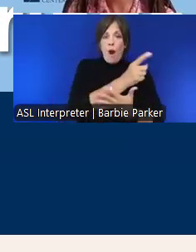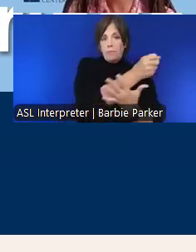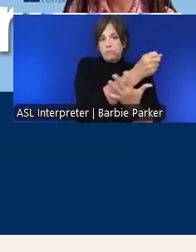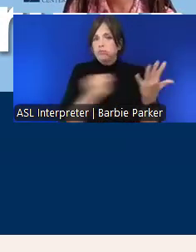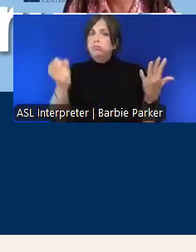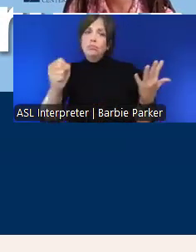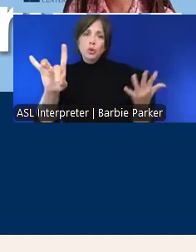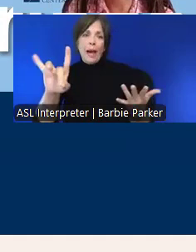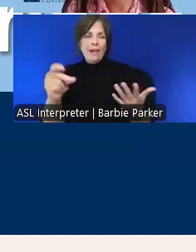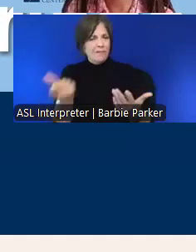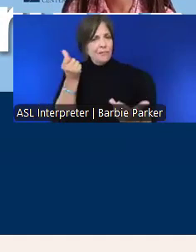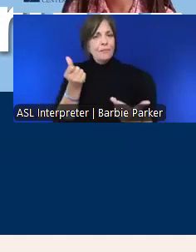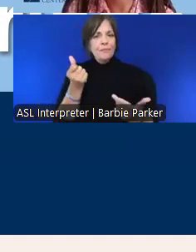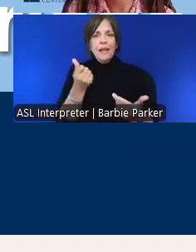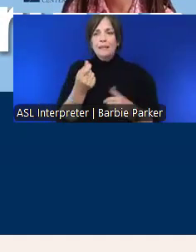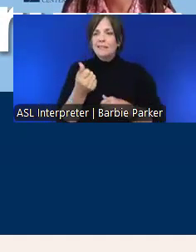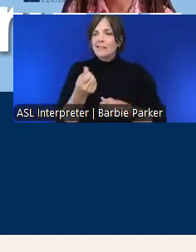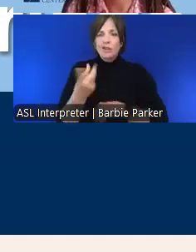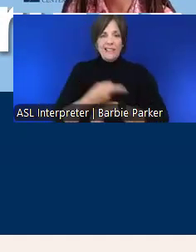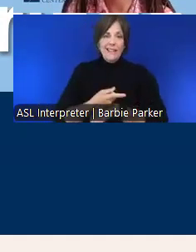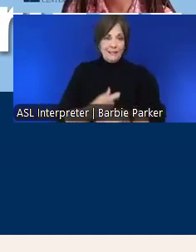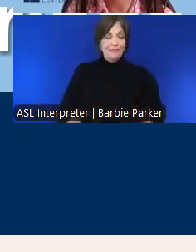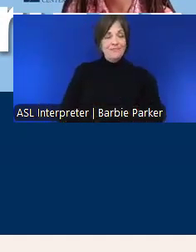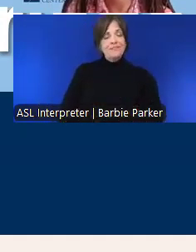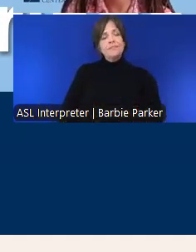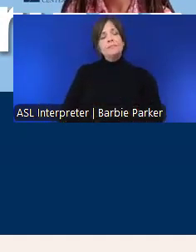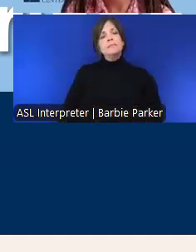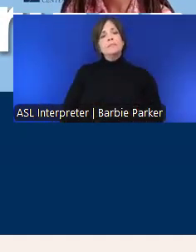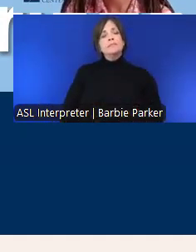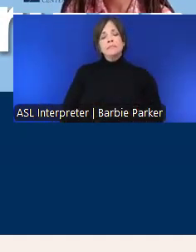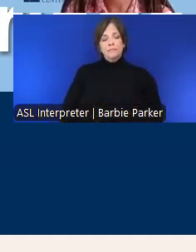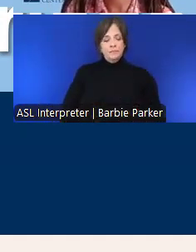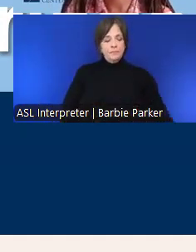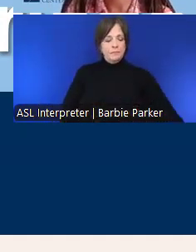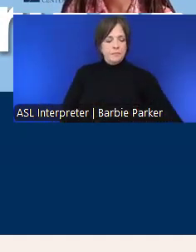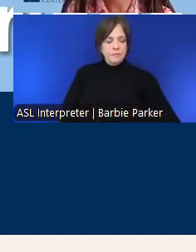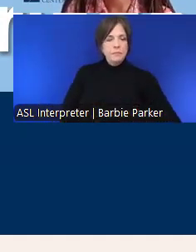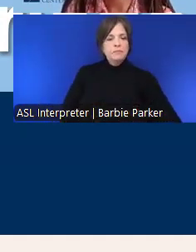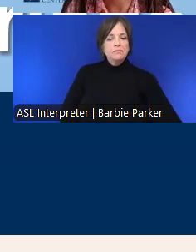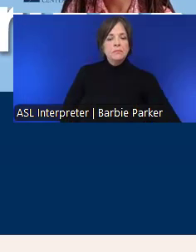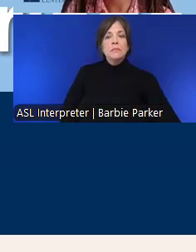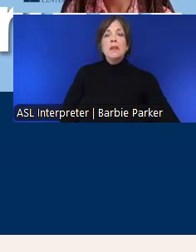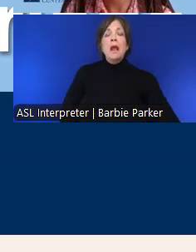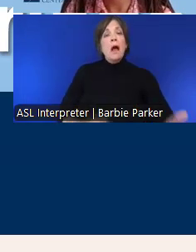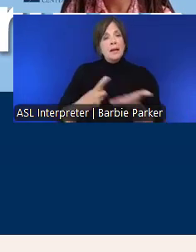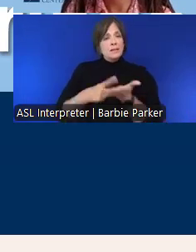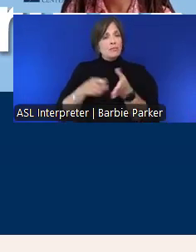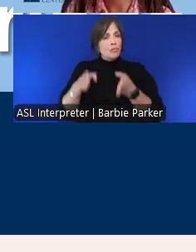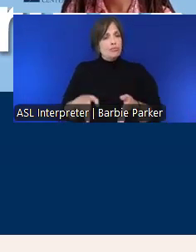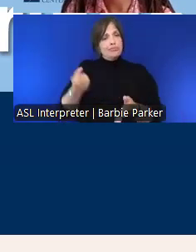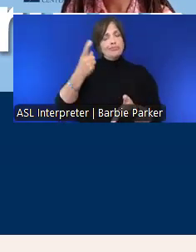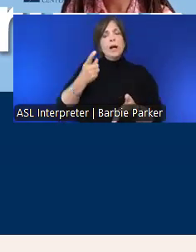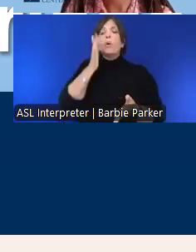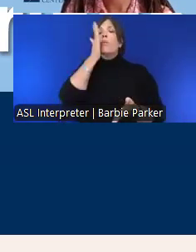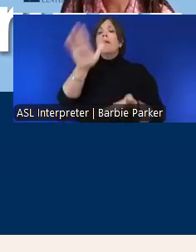There are many cases where a potential victim knows that a forced marriage will happen in the future, but there are